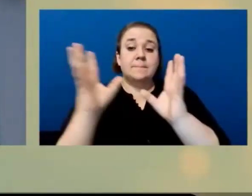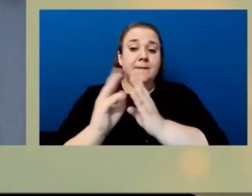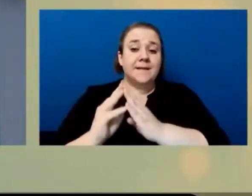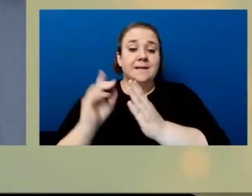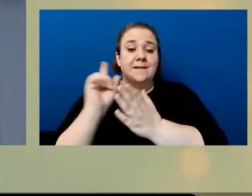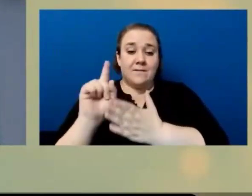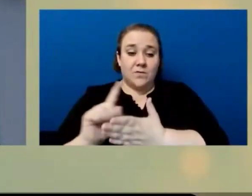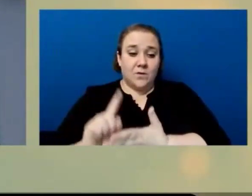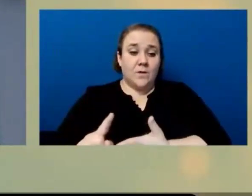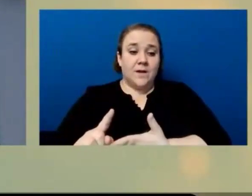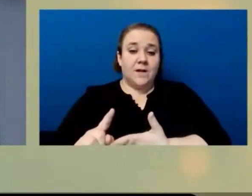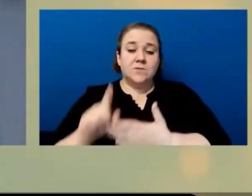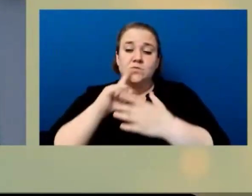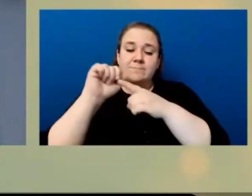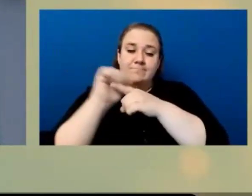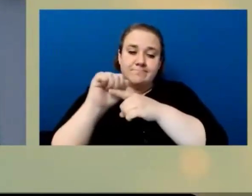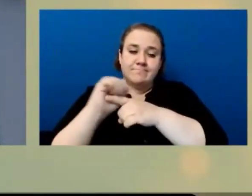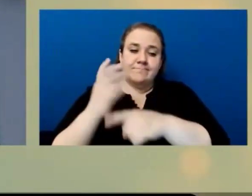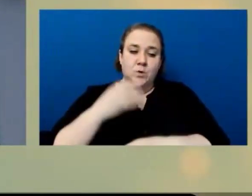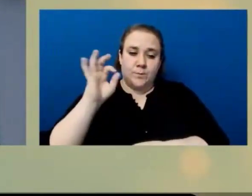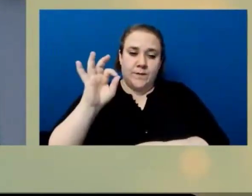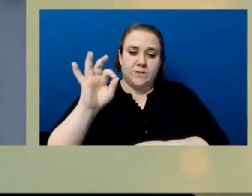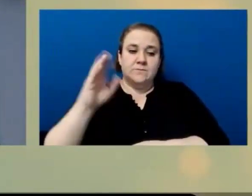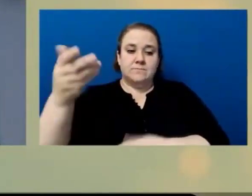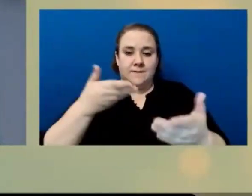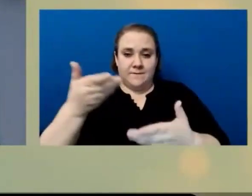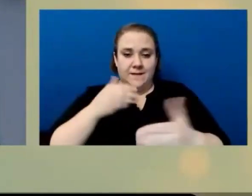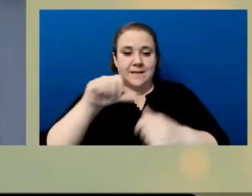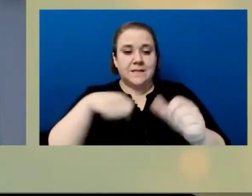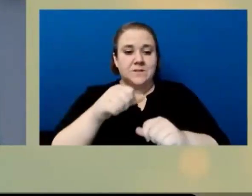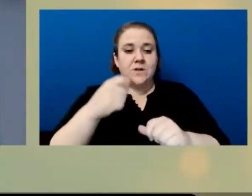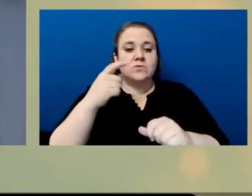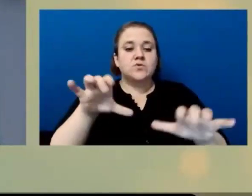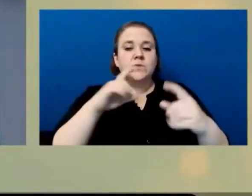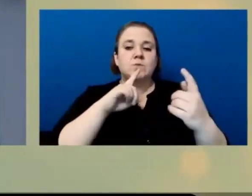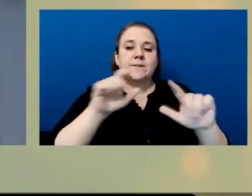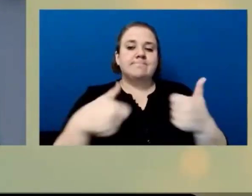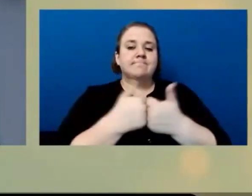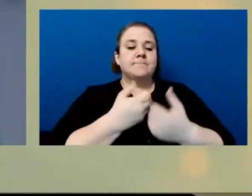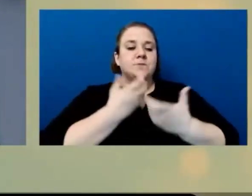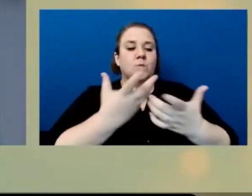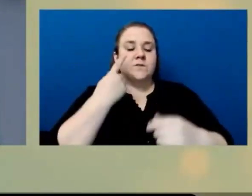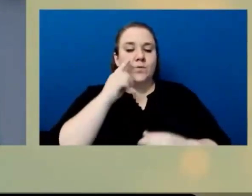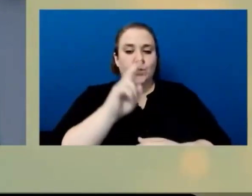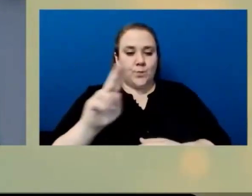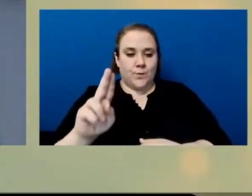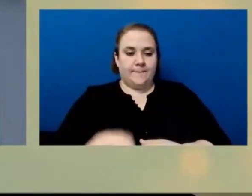United States who meet together every single week to hone our preaching practice and invite each other into the most daring